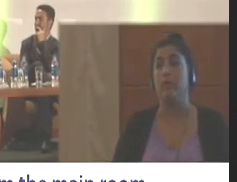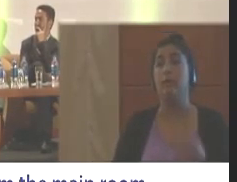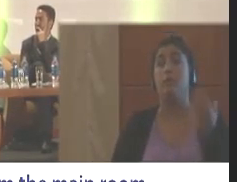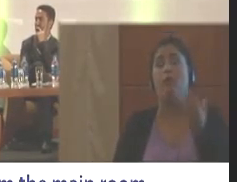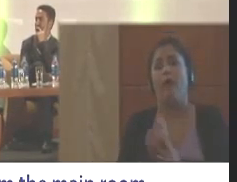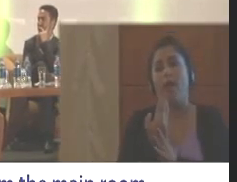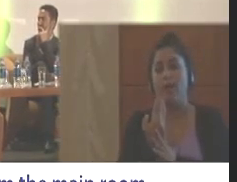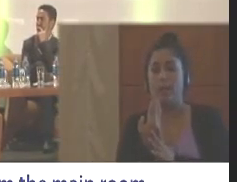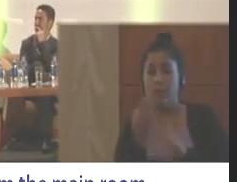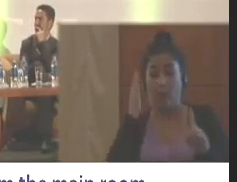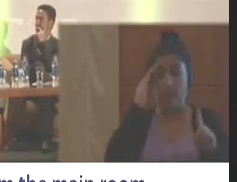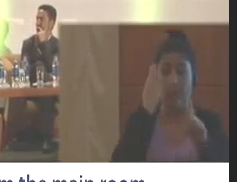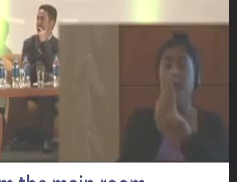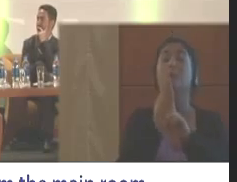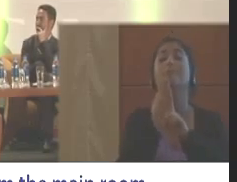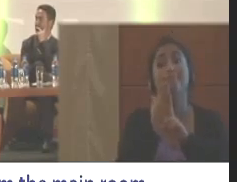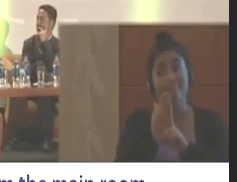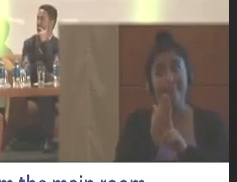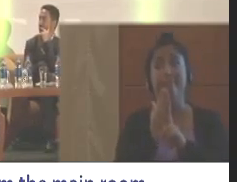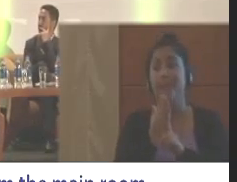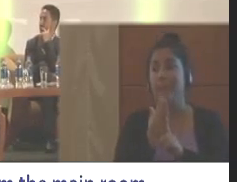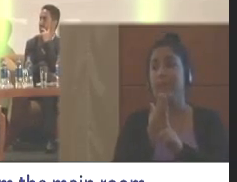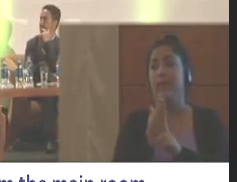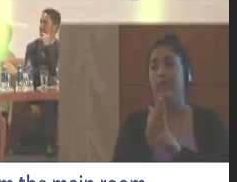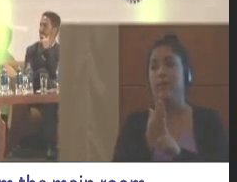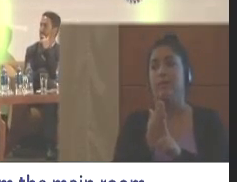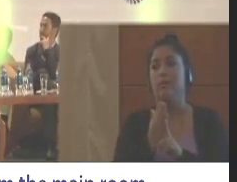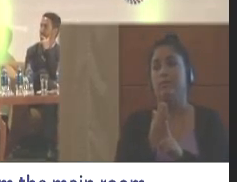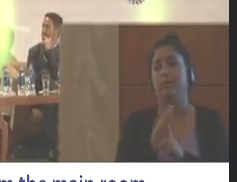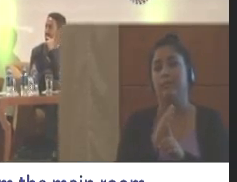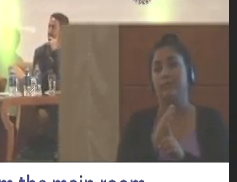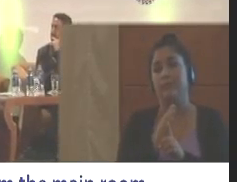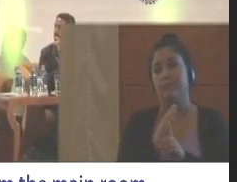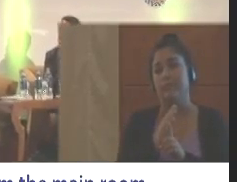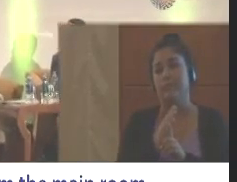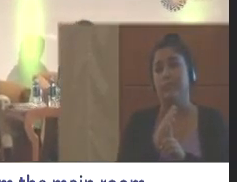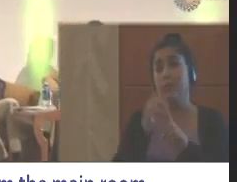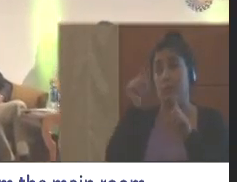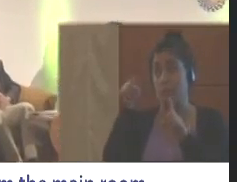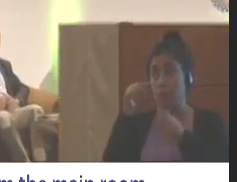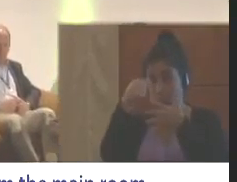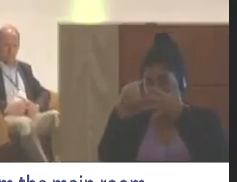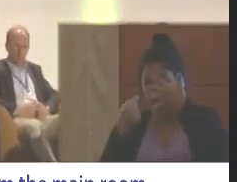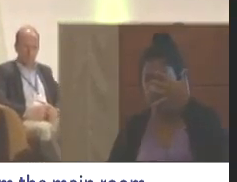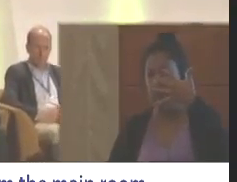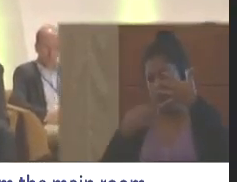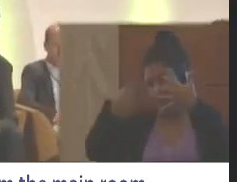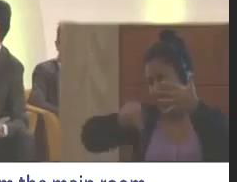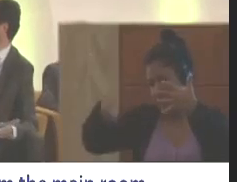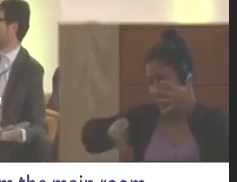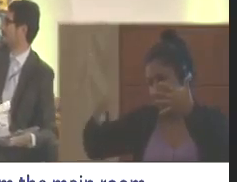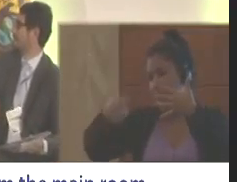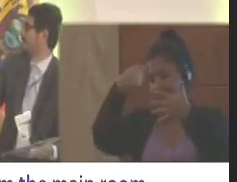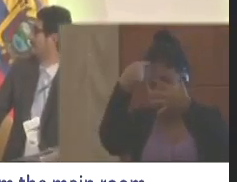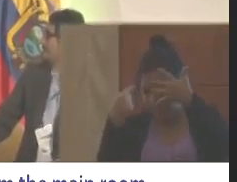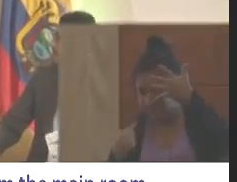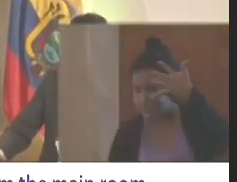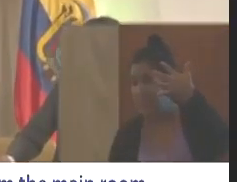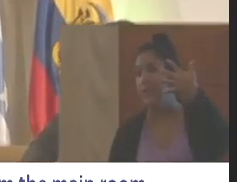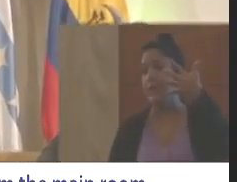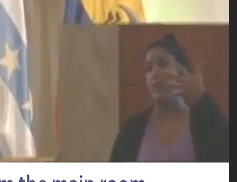conclusion that for us the new challenge lies in the fact that these indicators, as you can